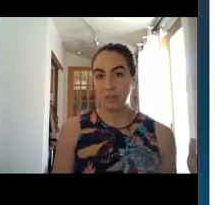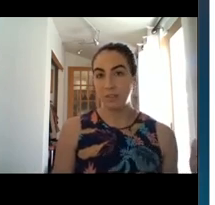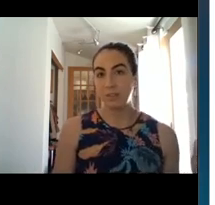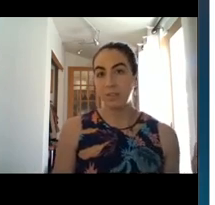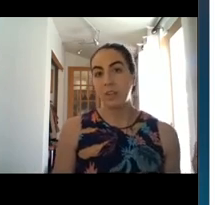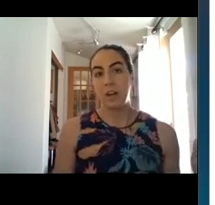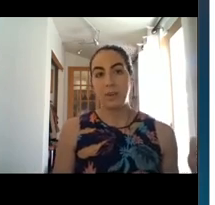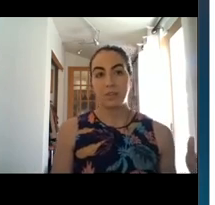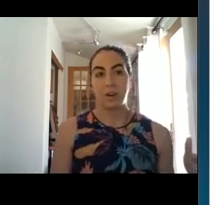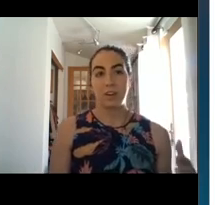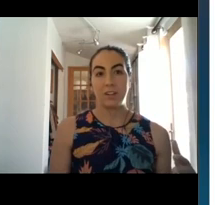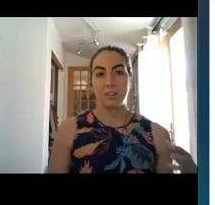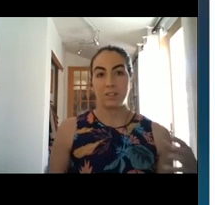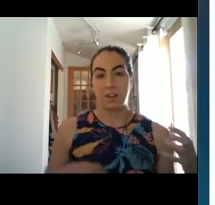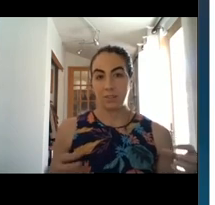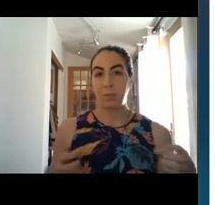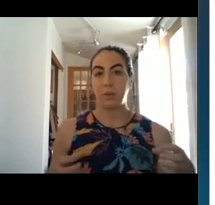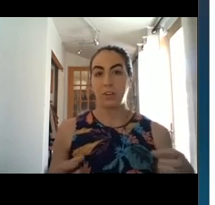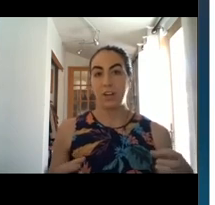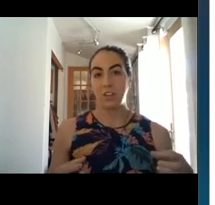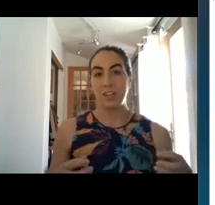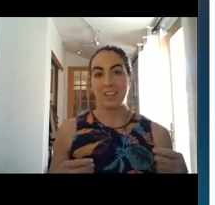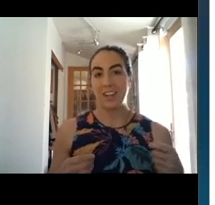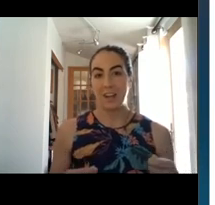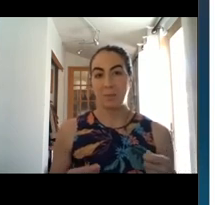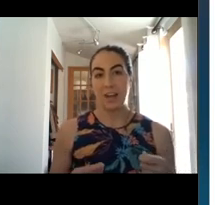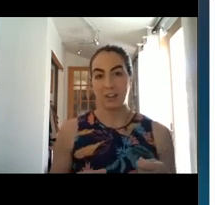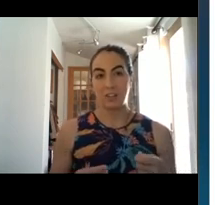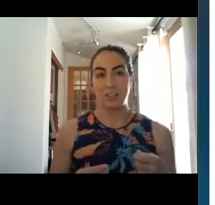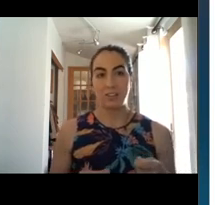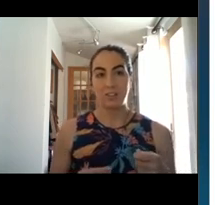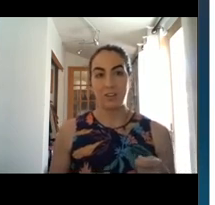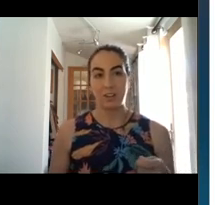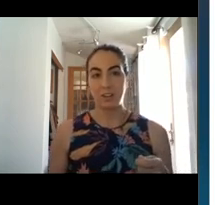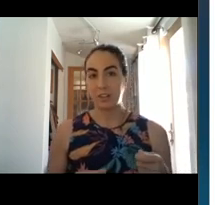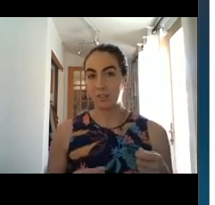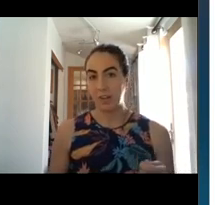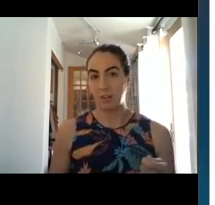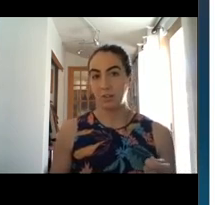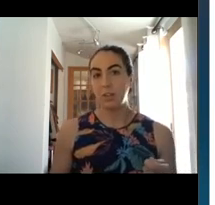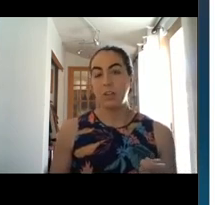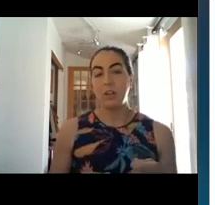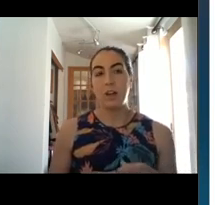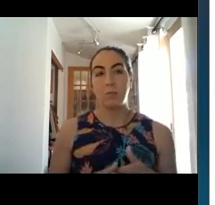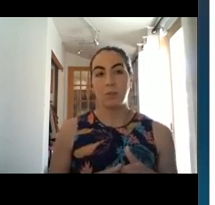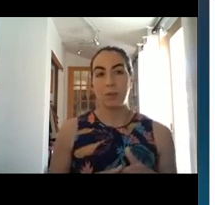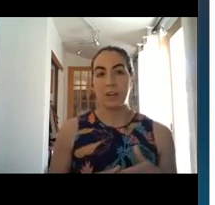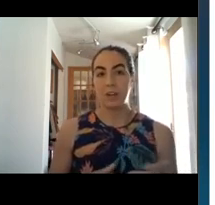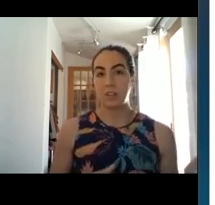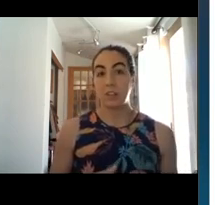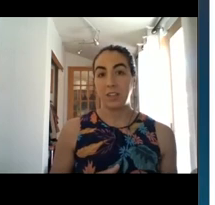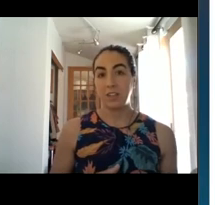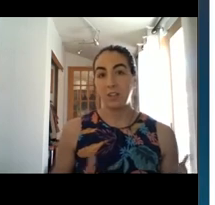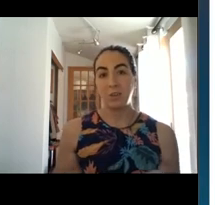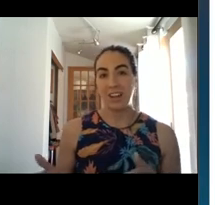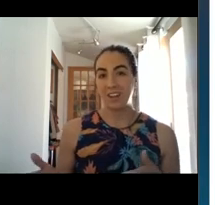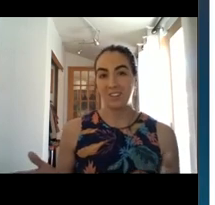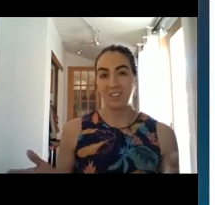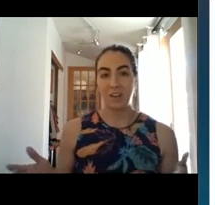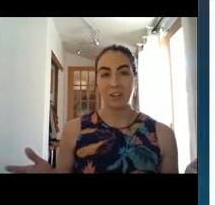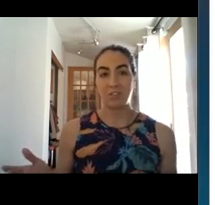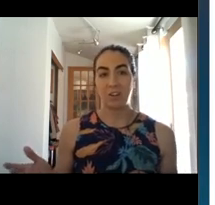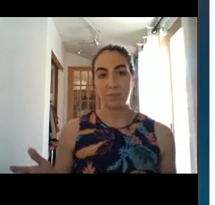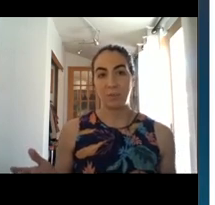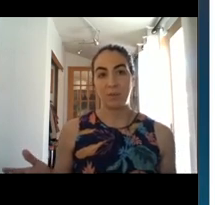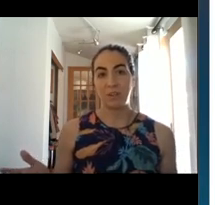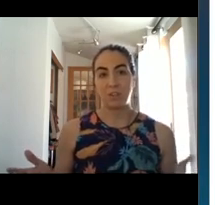more than once. Um, as far as stuff that people are touching and it can't be actually disinfected like vinyl, um, which we can actually clean. You